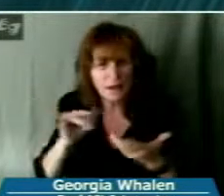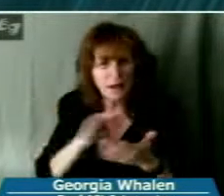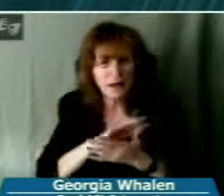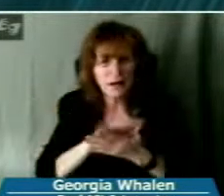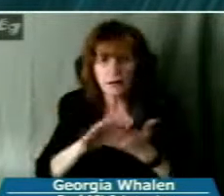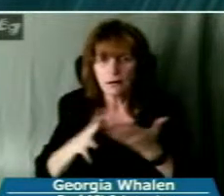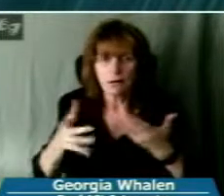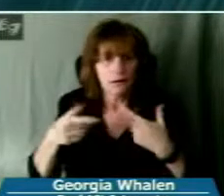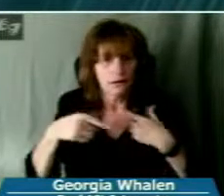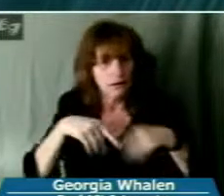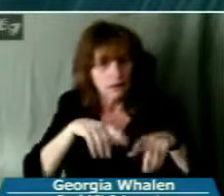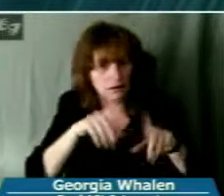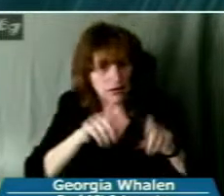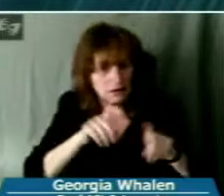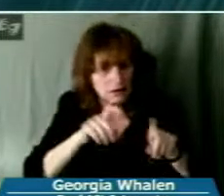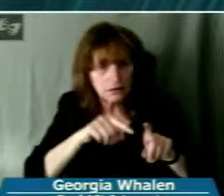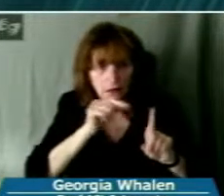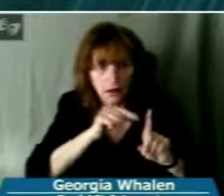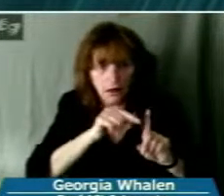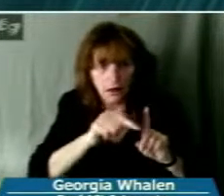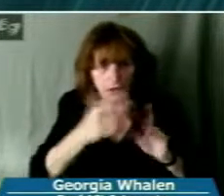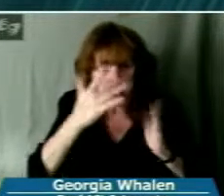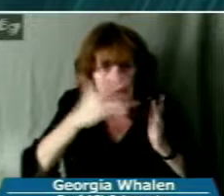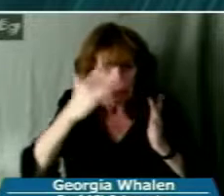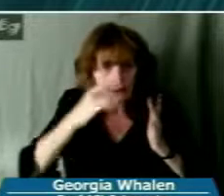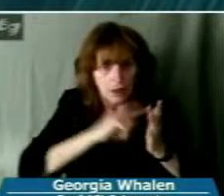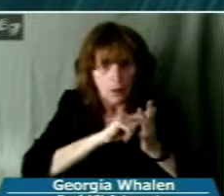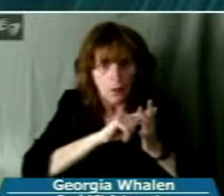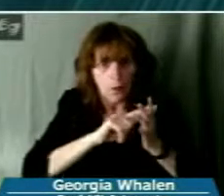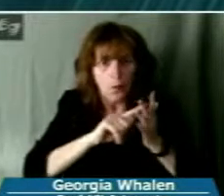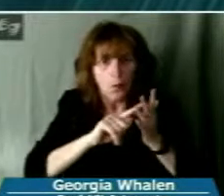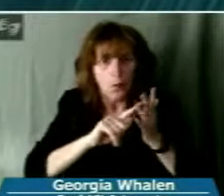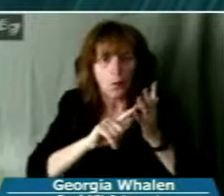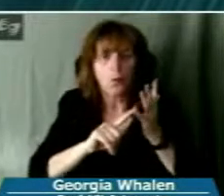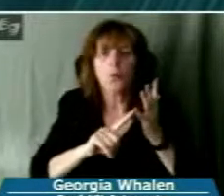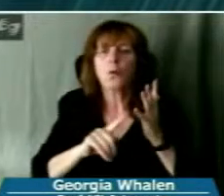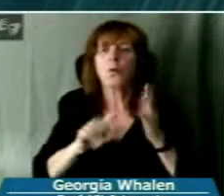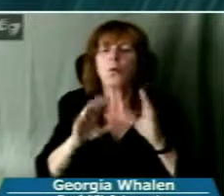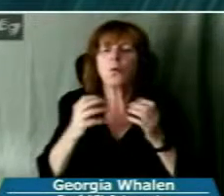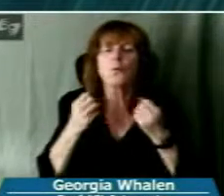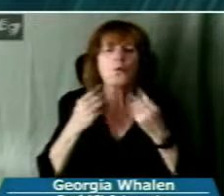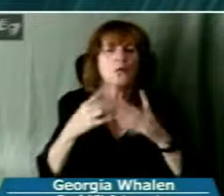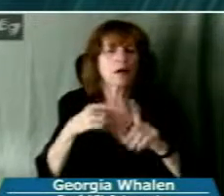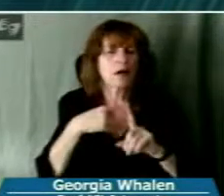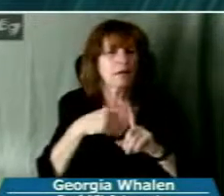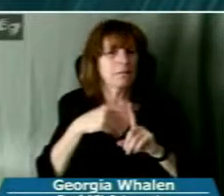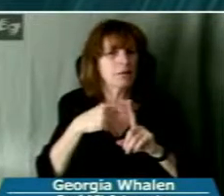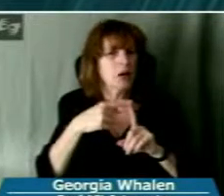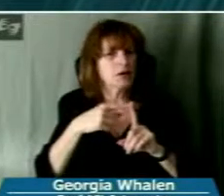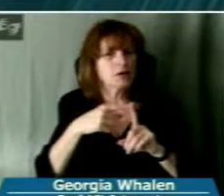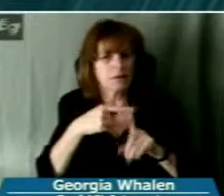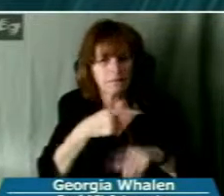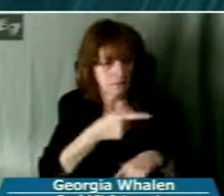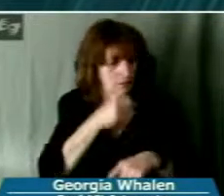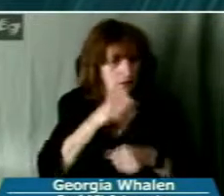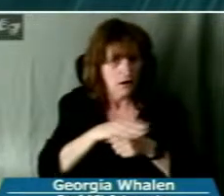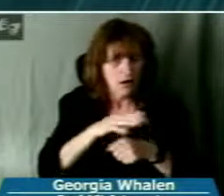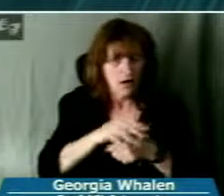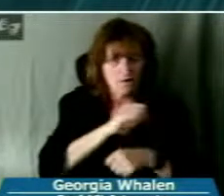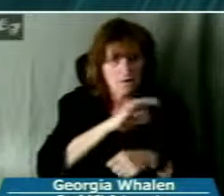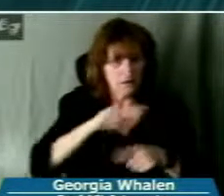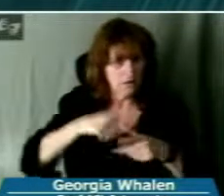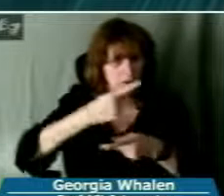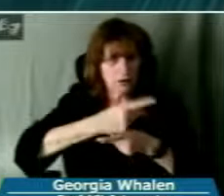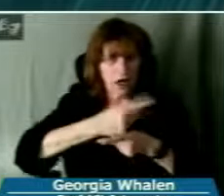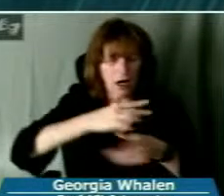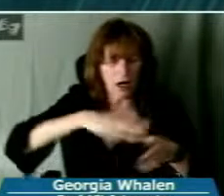for COVID. And so we were left in the situation where there was no sustainable staffing model to continue on. On top